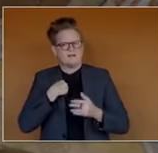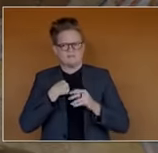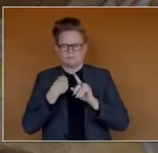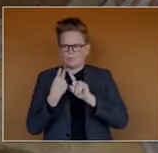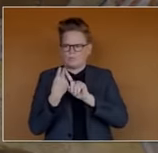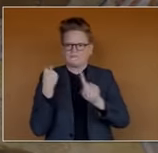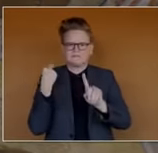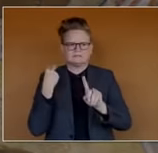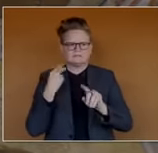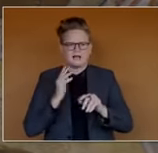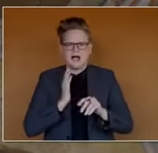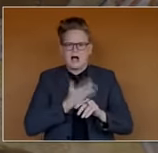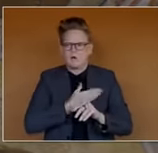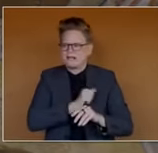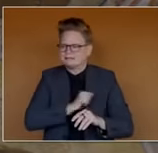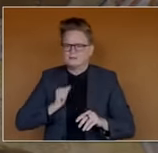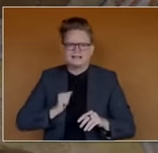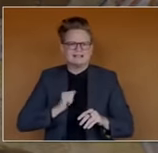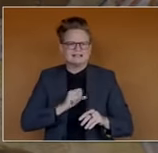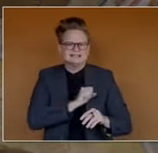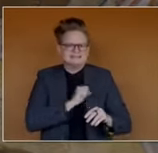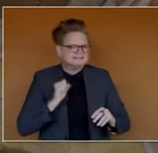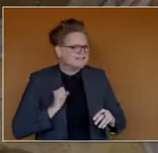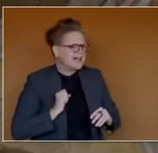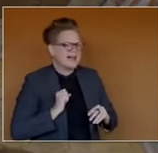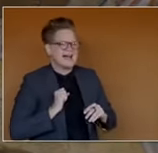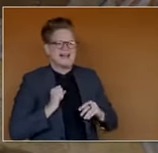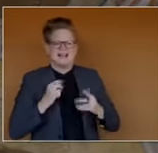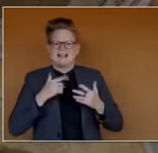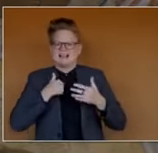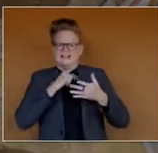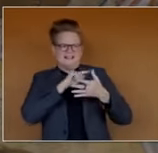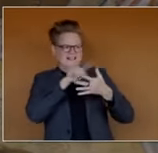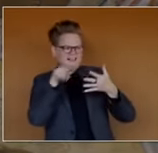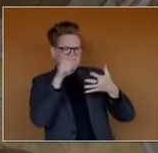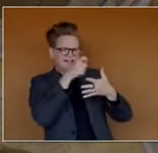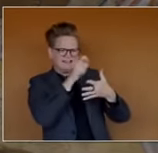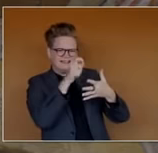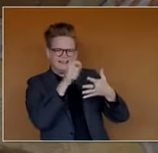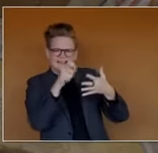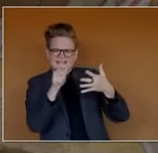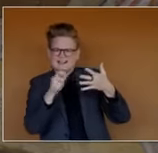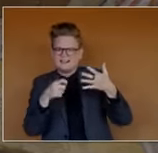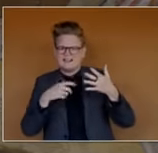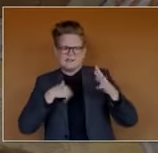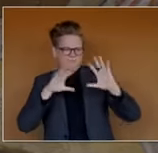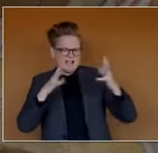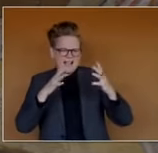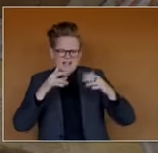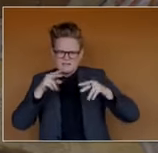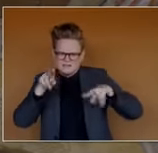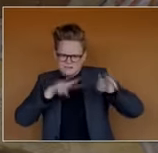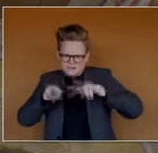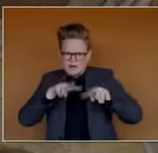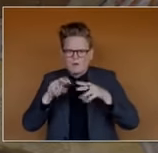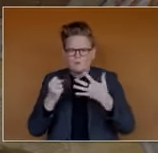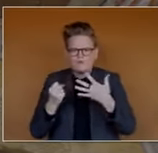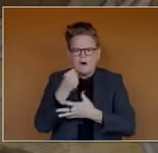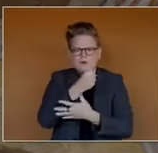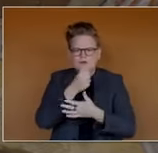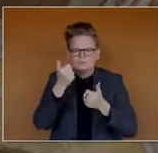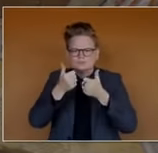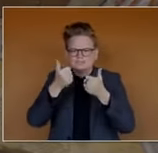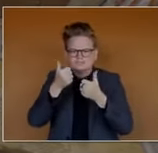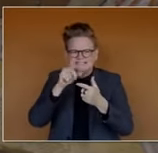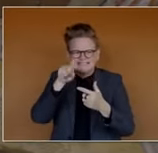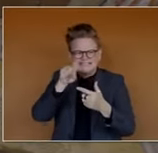with their blueprint, and they previewed their priorities as well. And so many of them align remarkably well. And